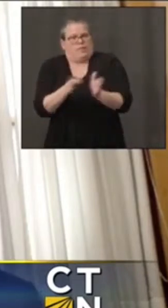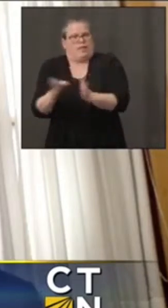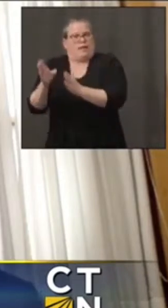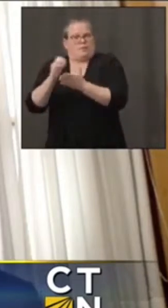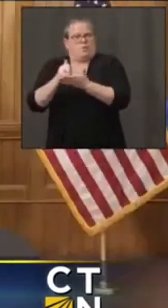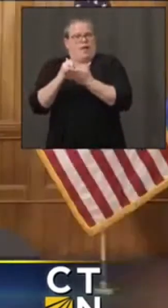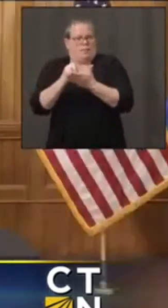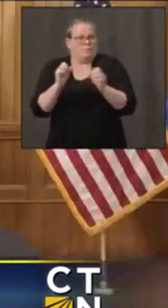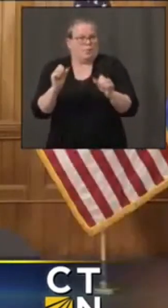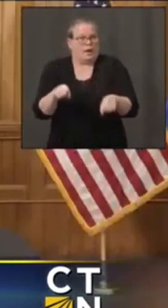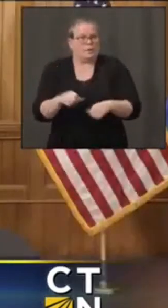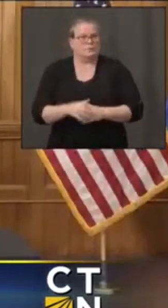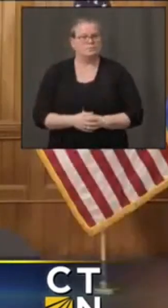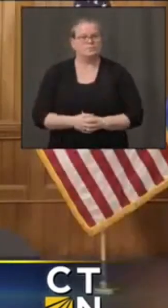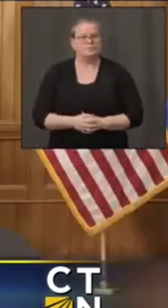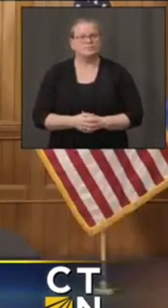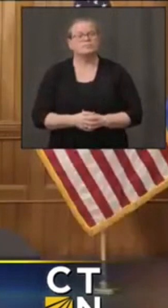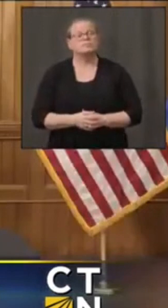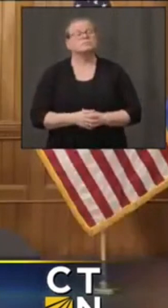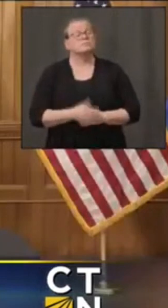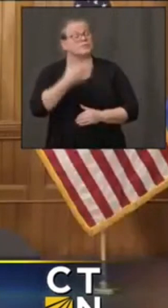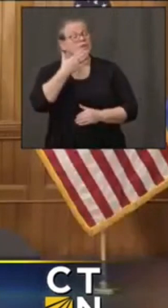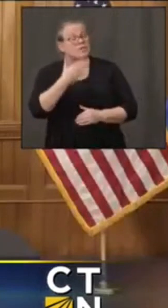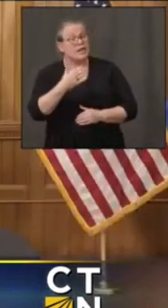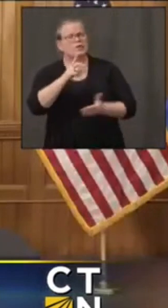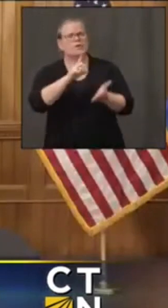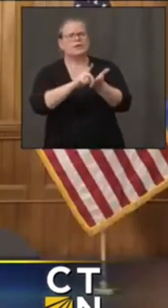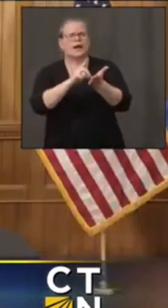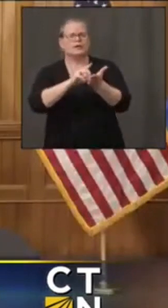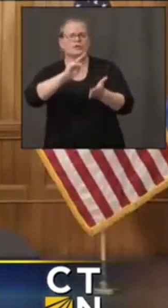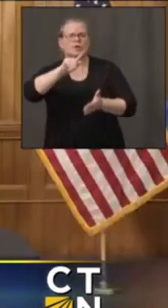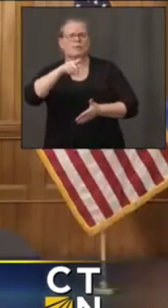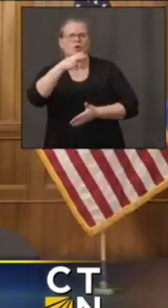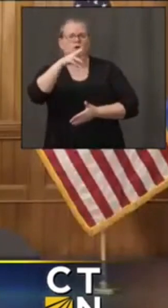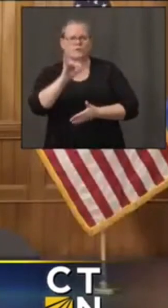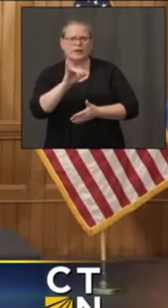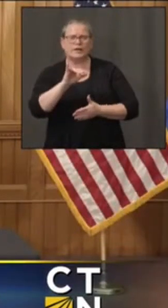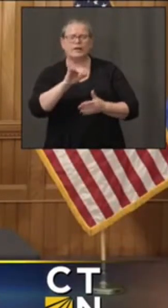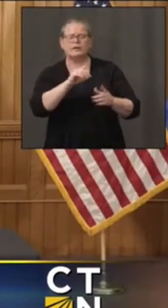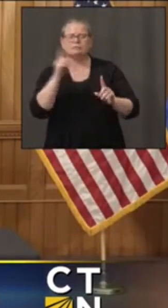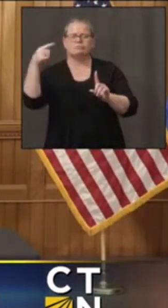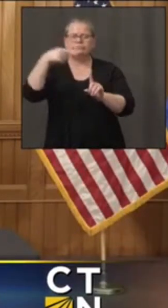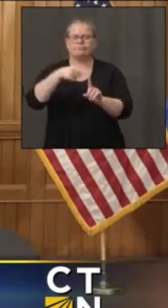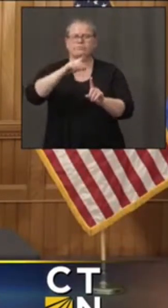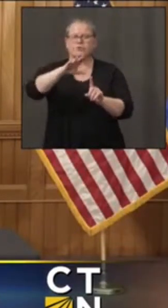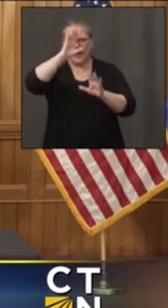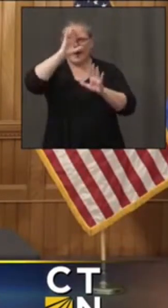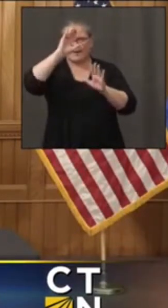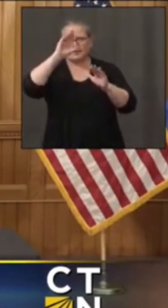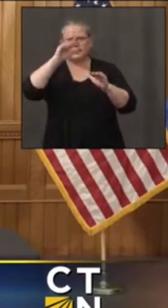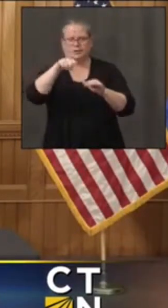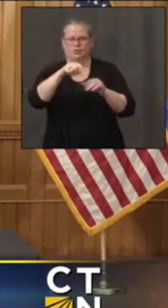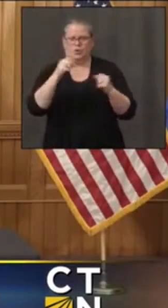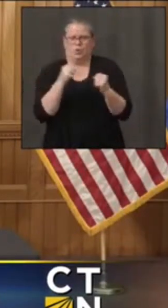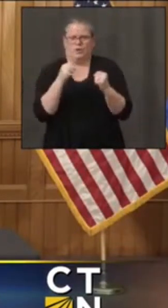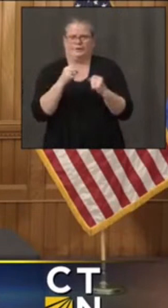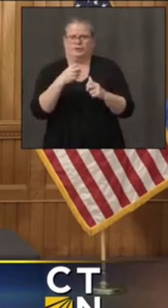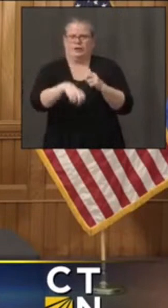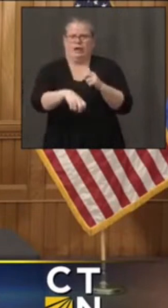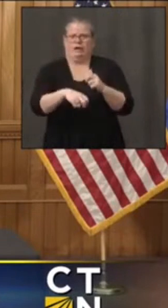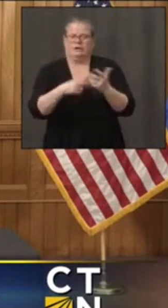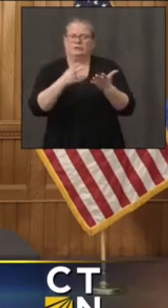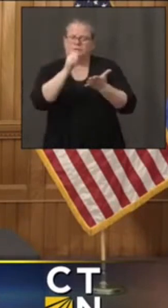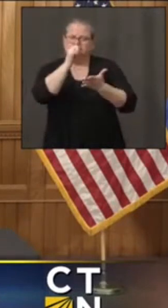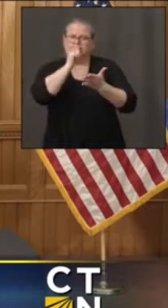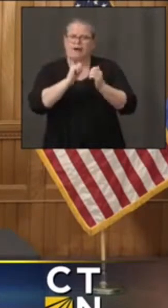Thank you. And for Dr. Murphy, just going back to what you were saying about your expectations that it might be a tough winter, can you provide a little bit more color?